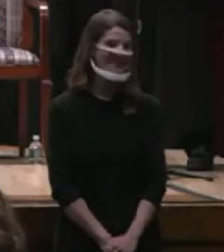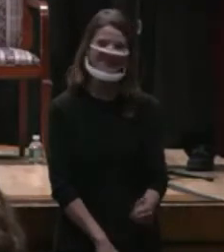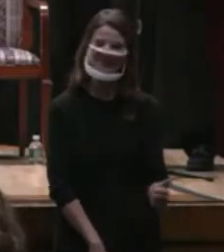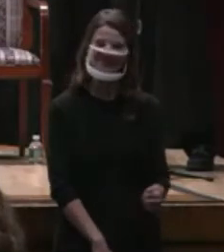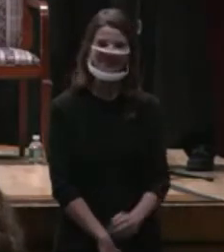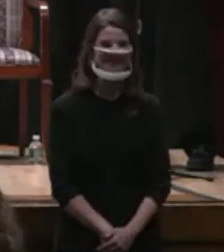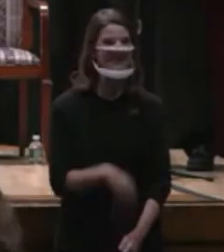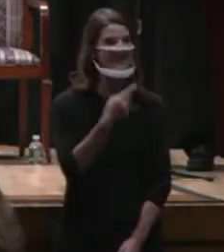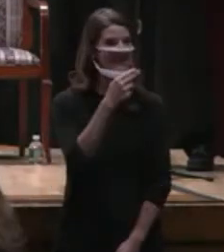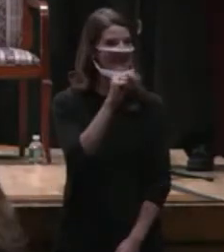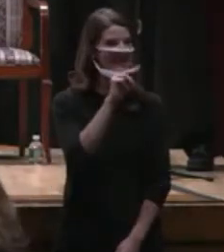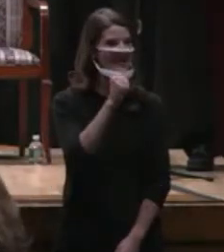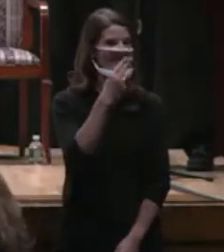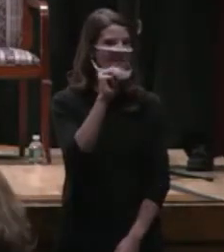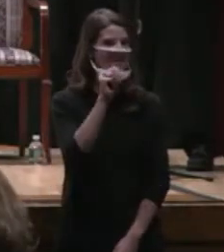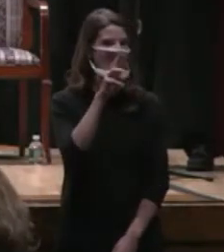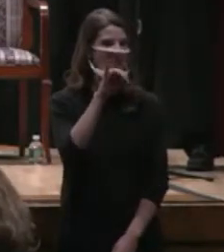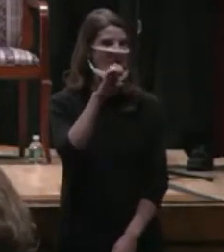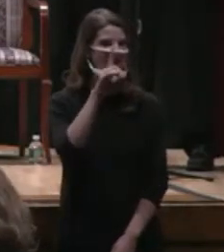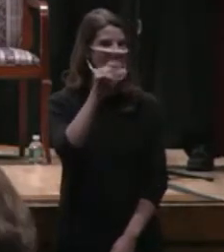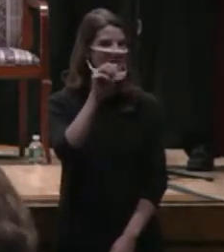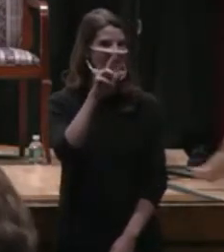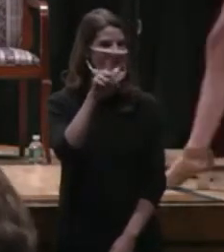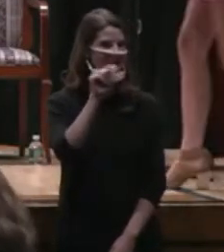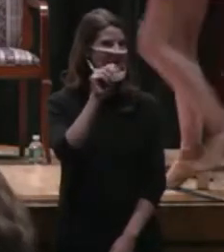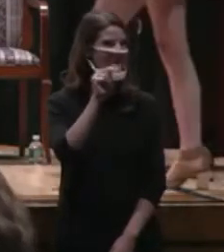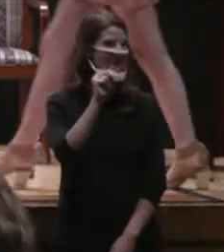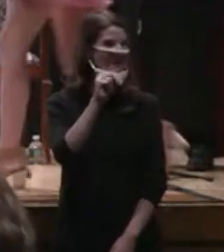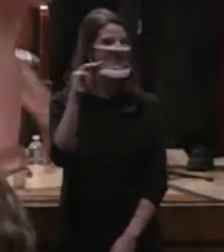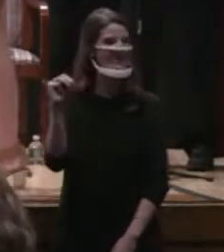Hannah Marie Doro, magna cum